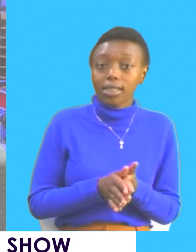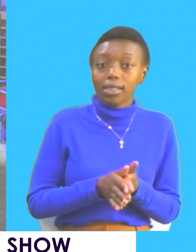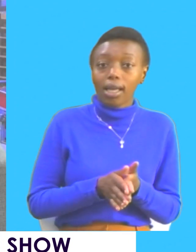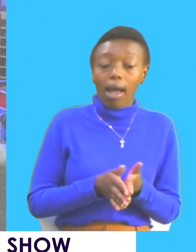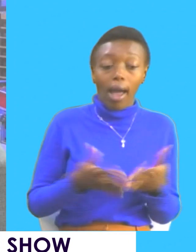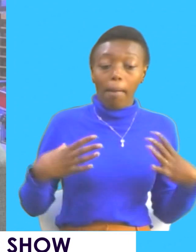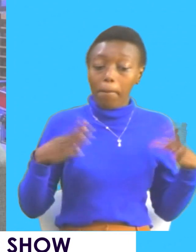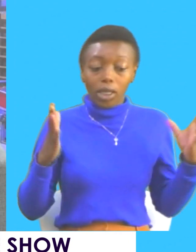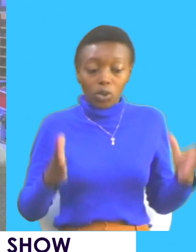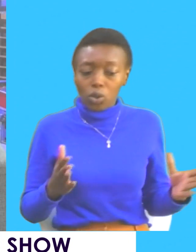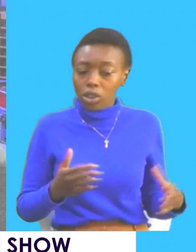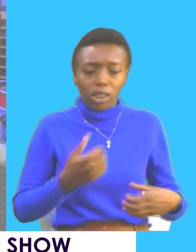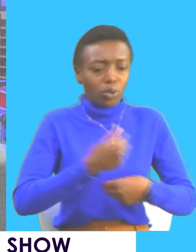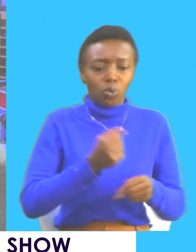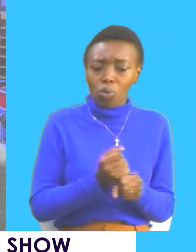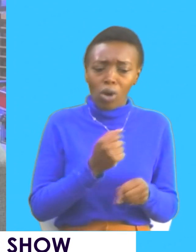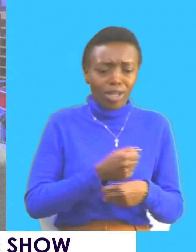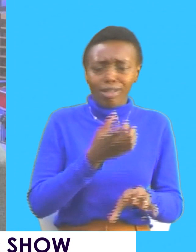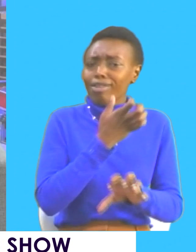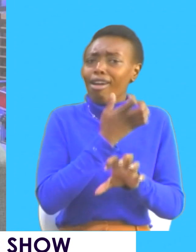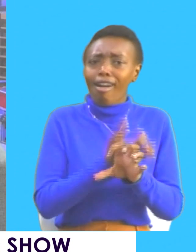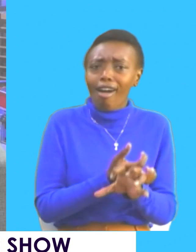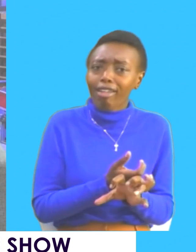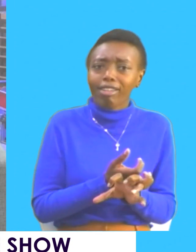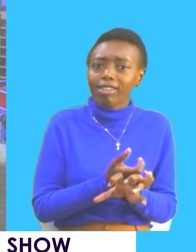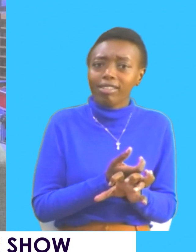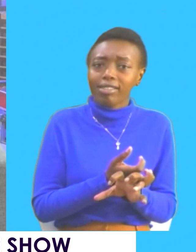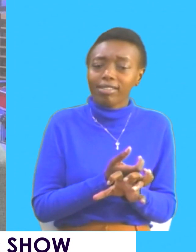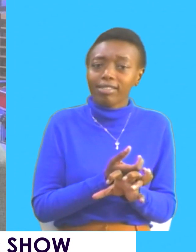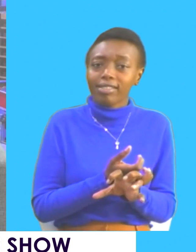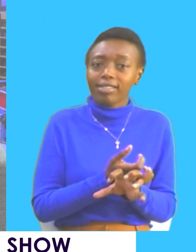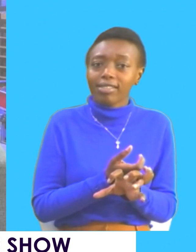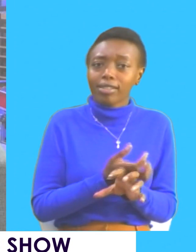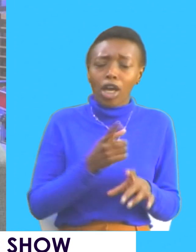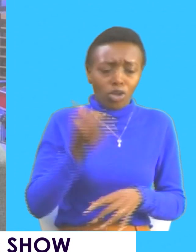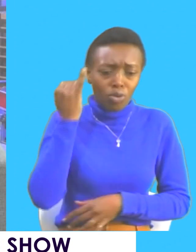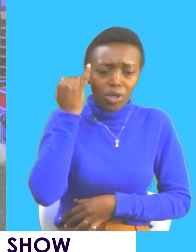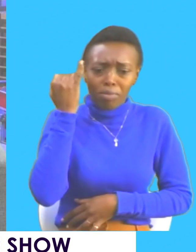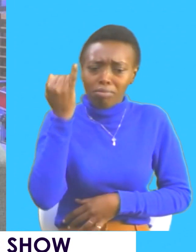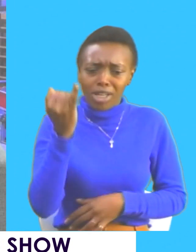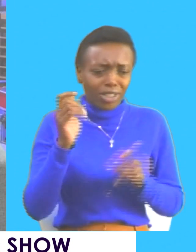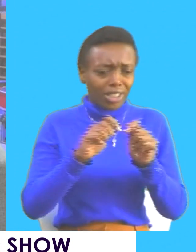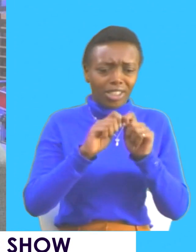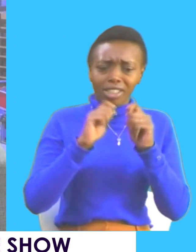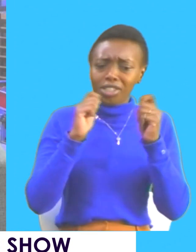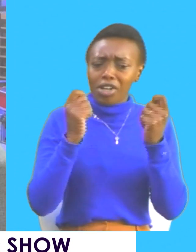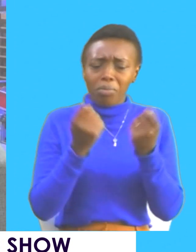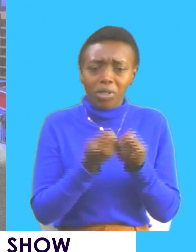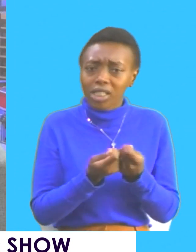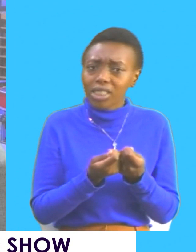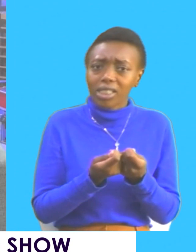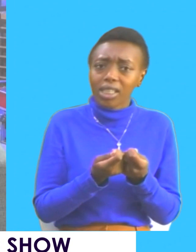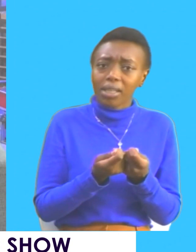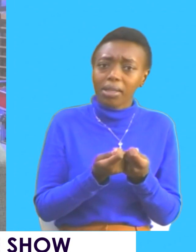hard, circumstances and issues like marginalizations and tribalism and